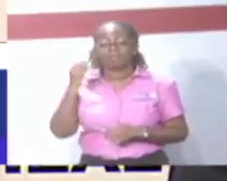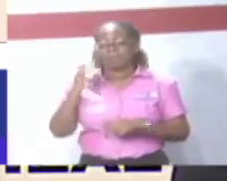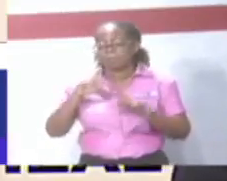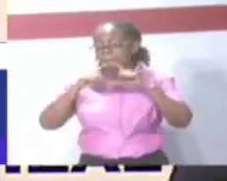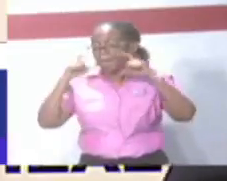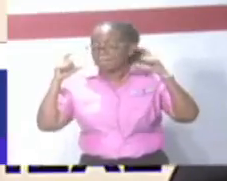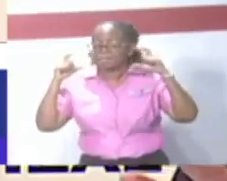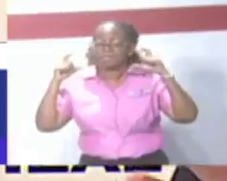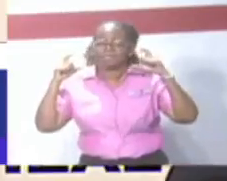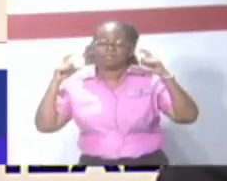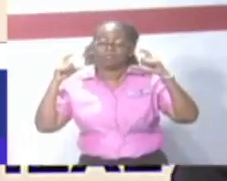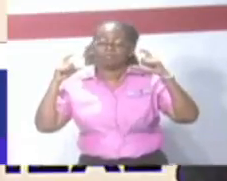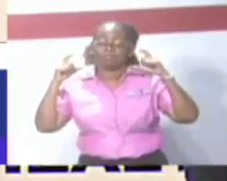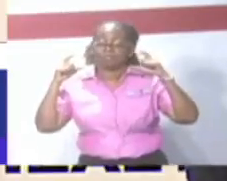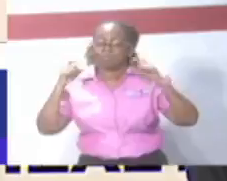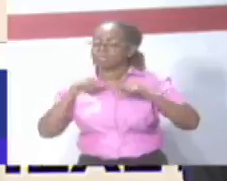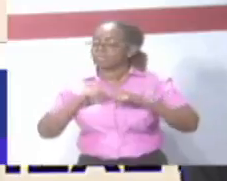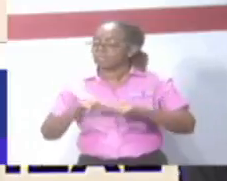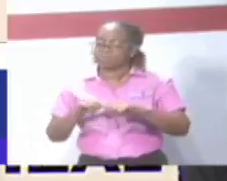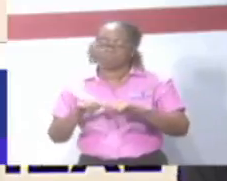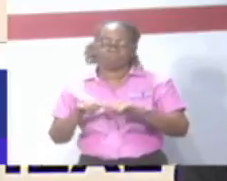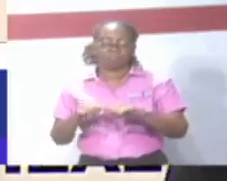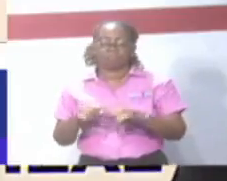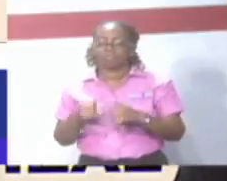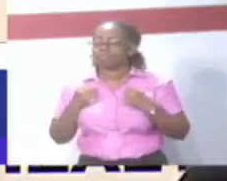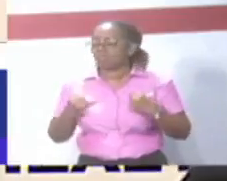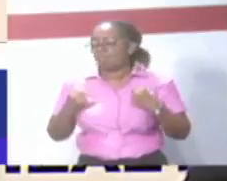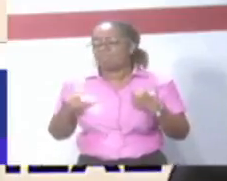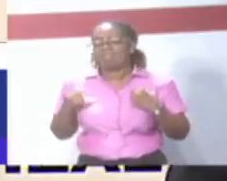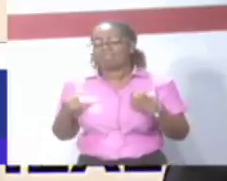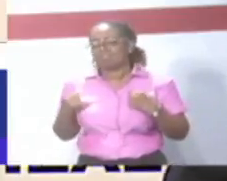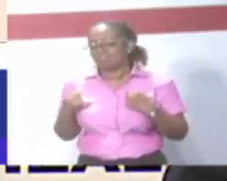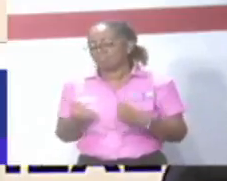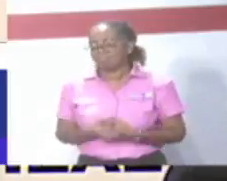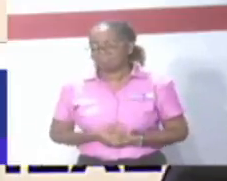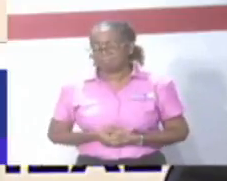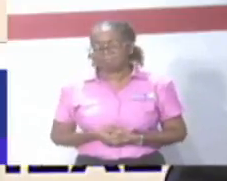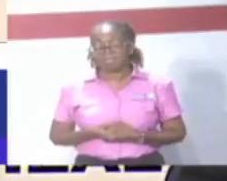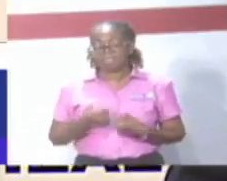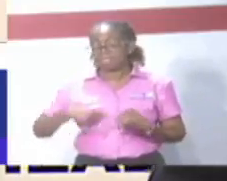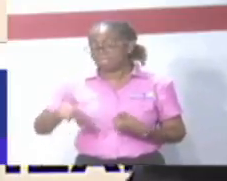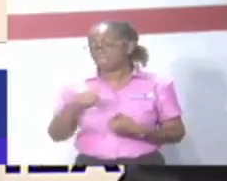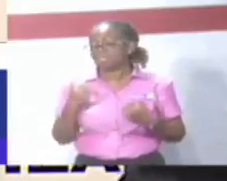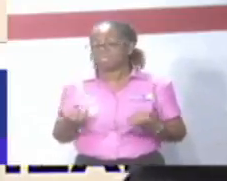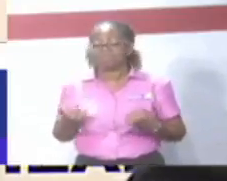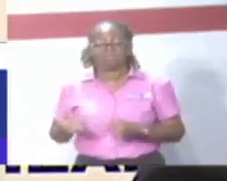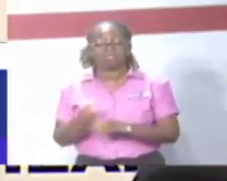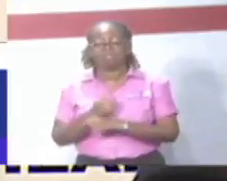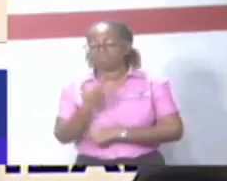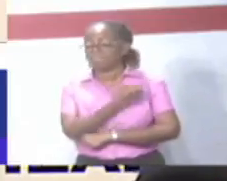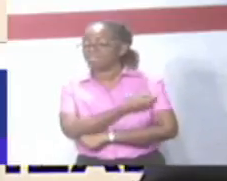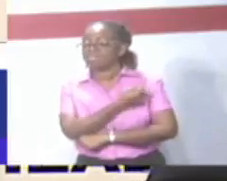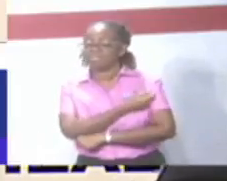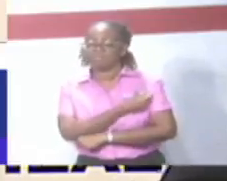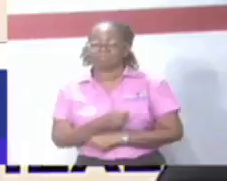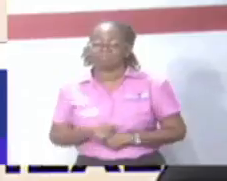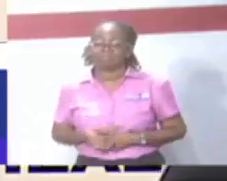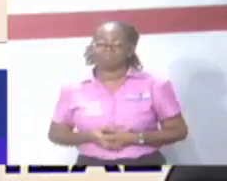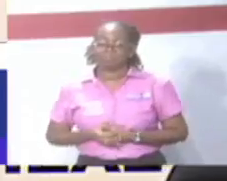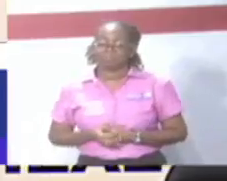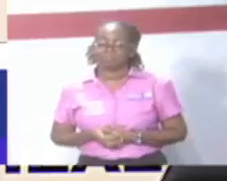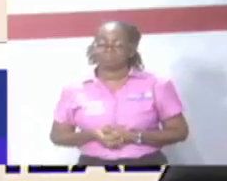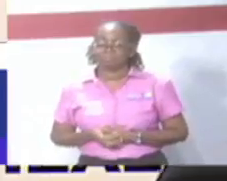vaccinate, you finish it. All right? So my appeal now is, especially the people who are